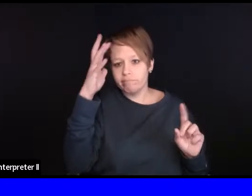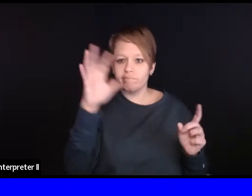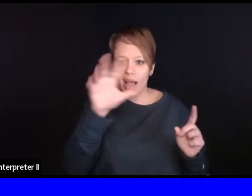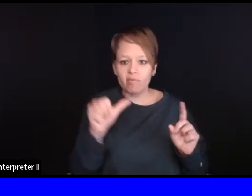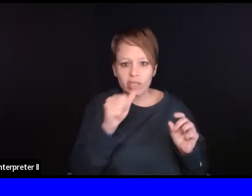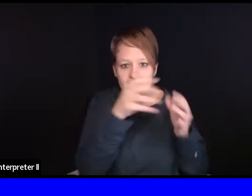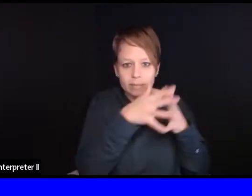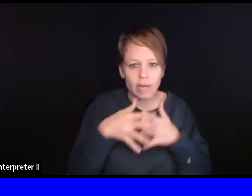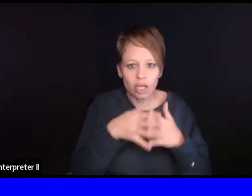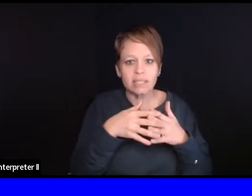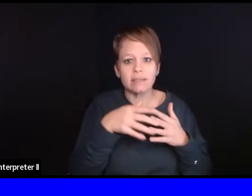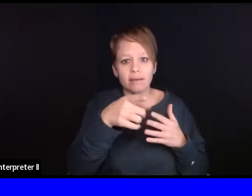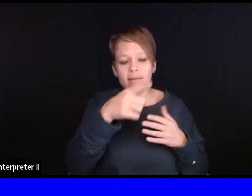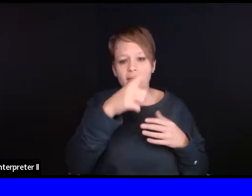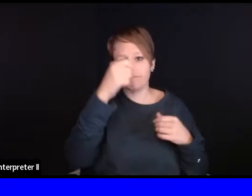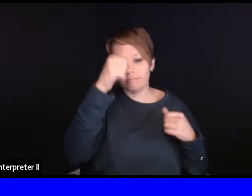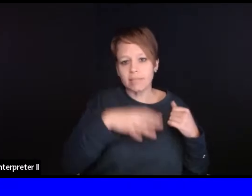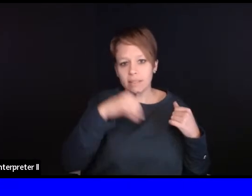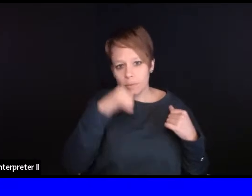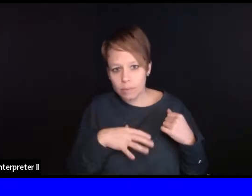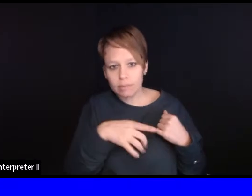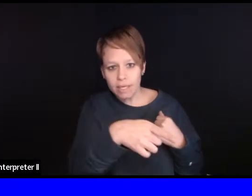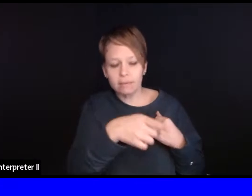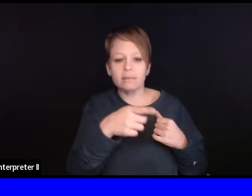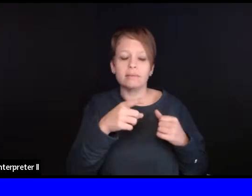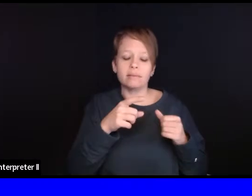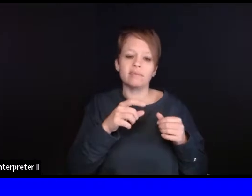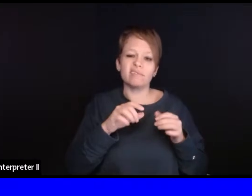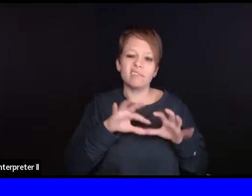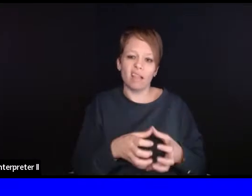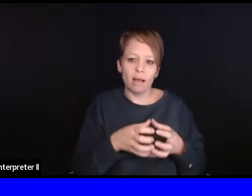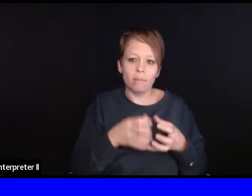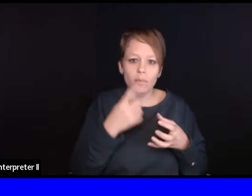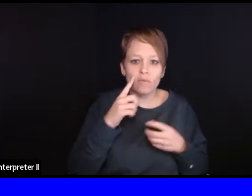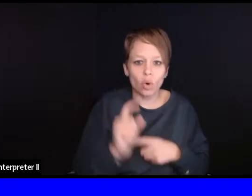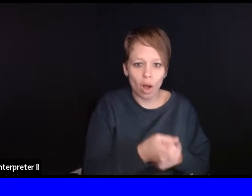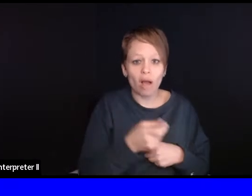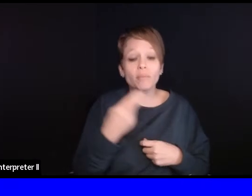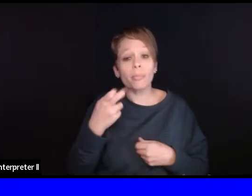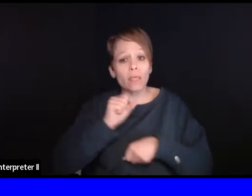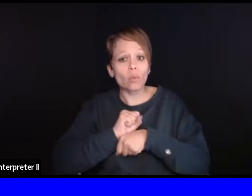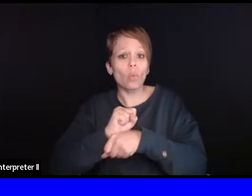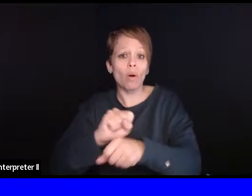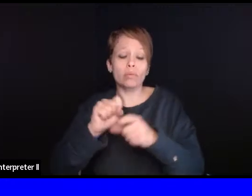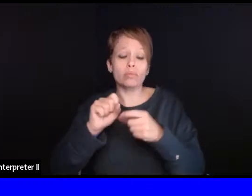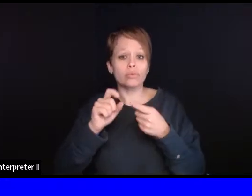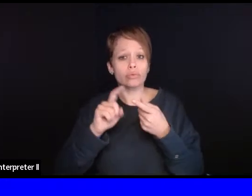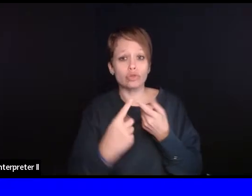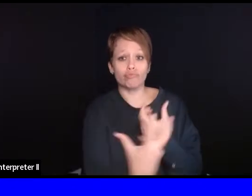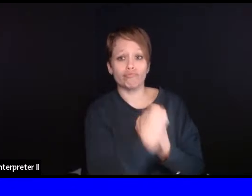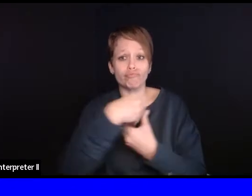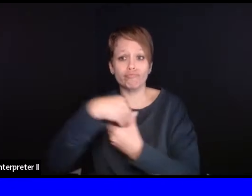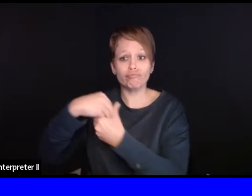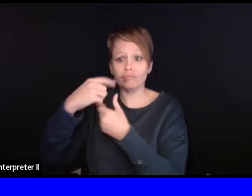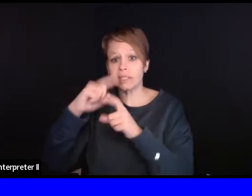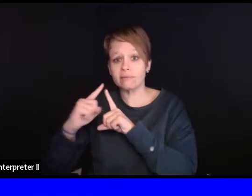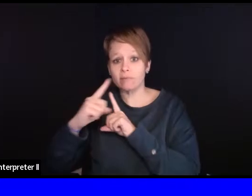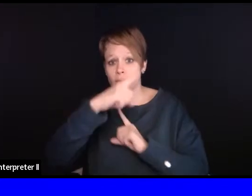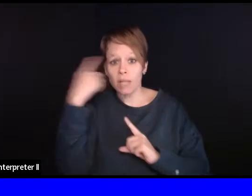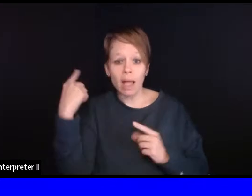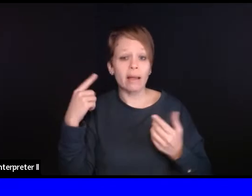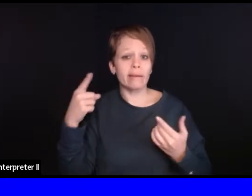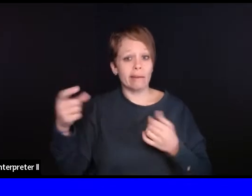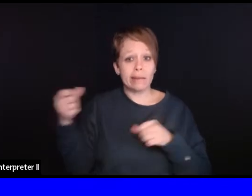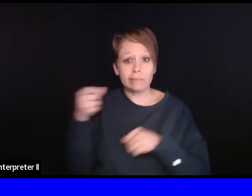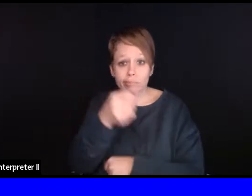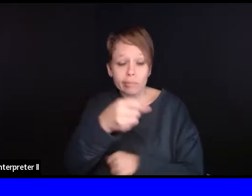incentivize and grow golf participation for Black players by bringing in celebrities like Joe Louis and Bob Hope. Lee Elder was a member